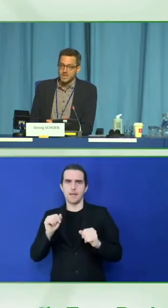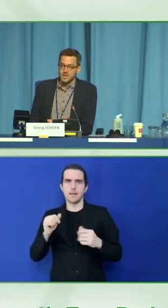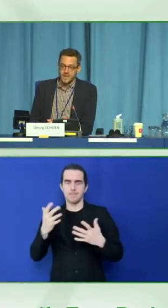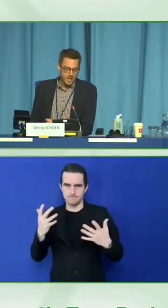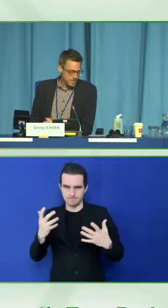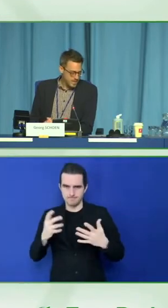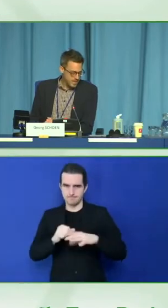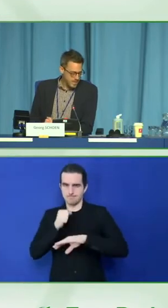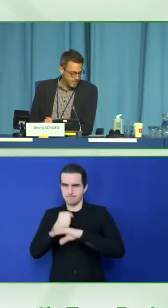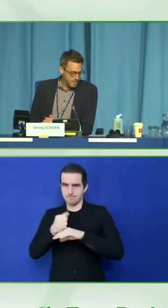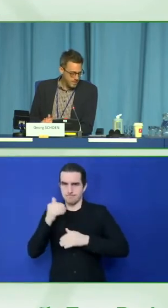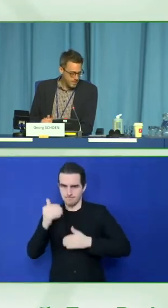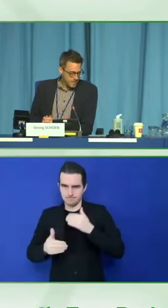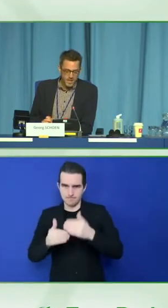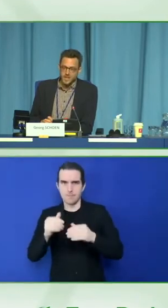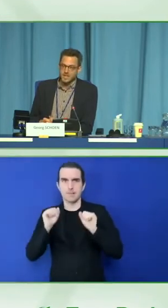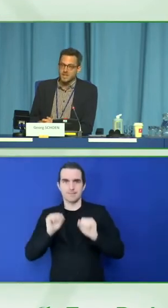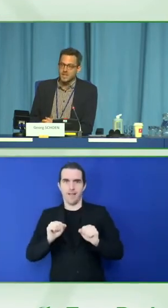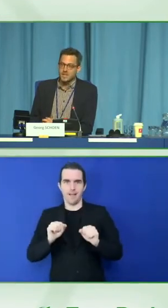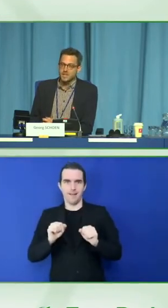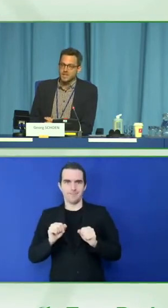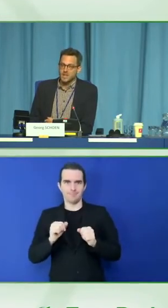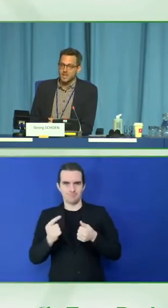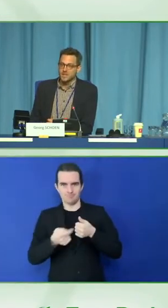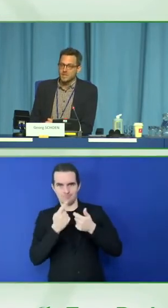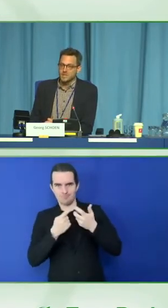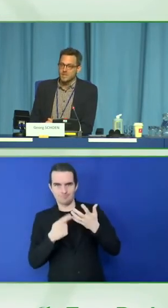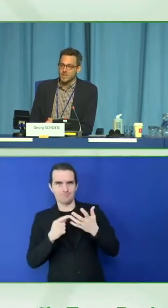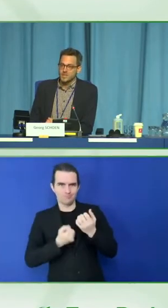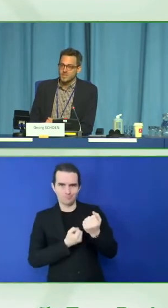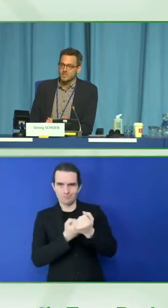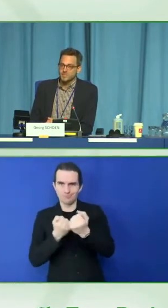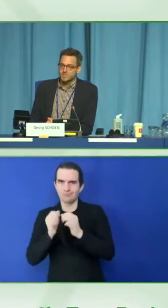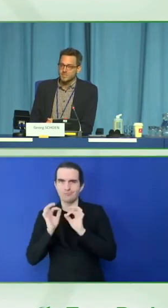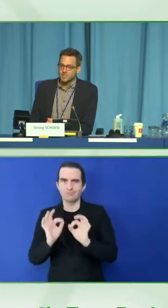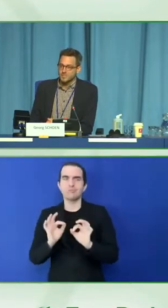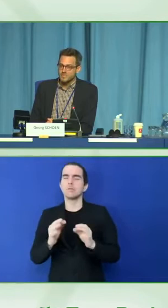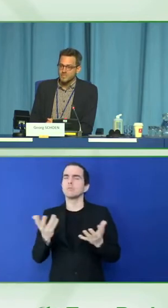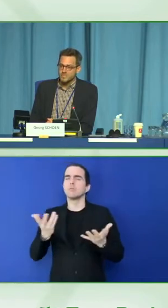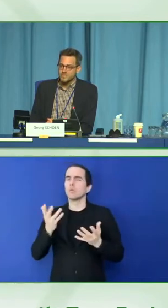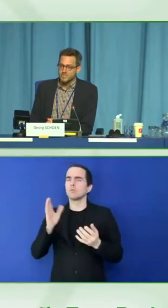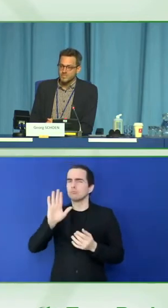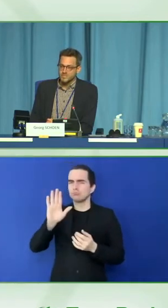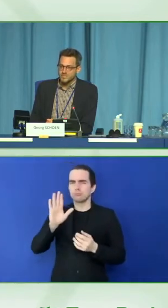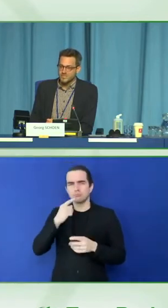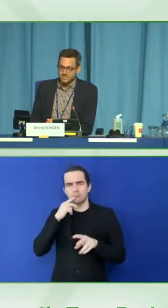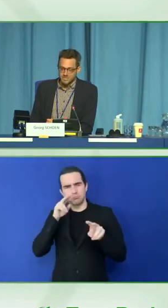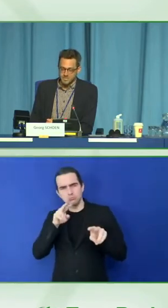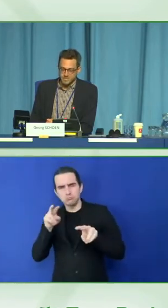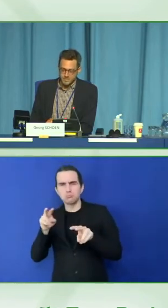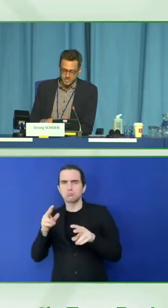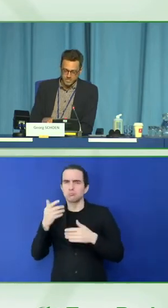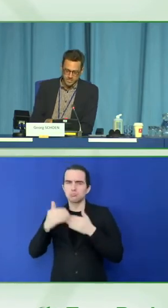business. So let's start maybe with Ankita and get your perspective.